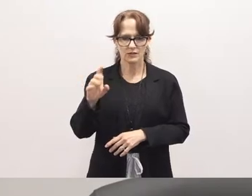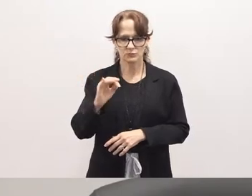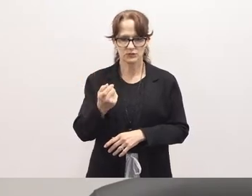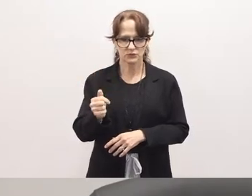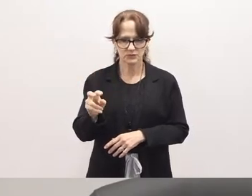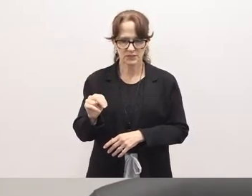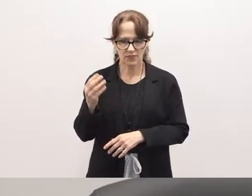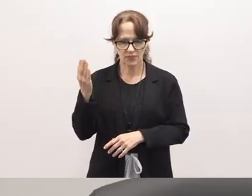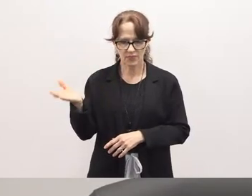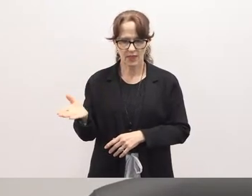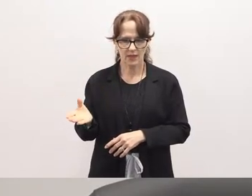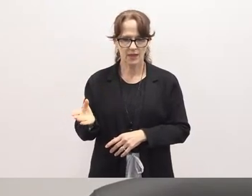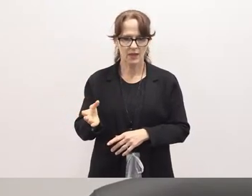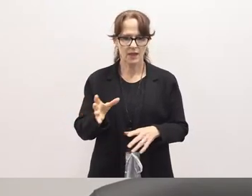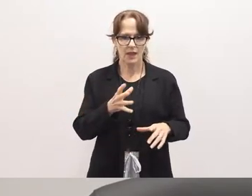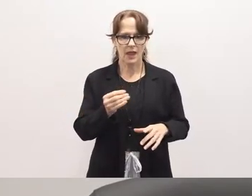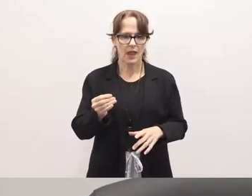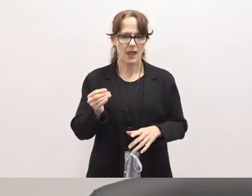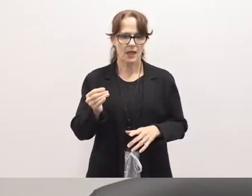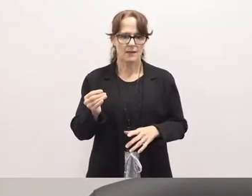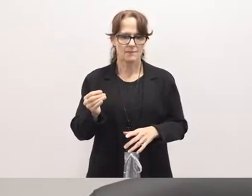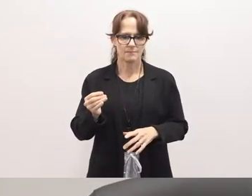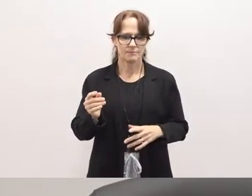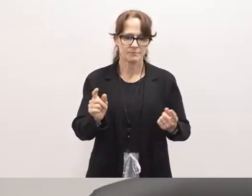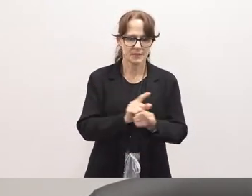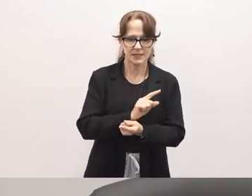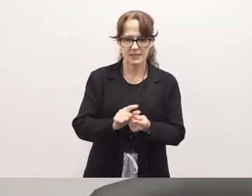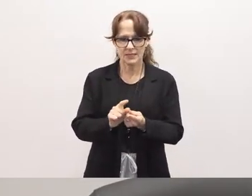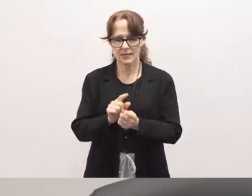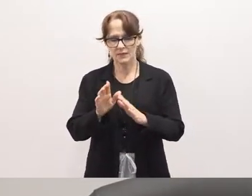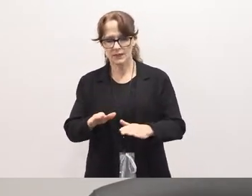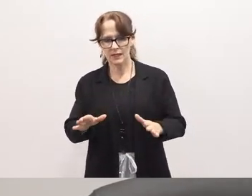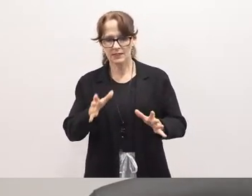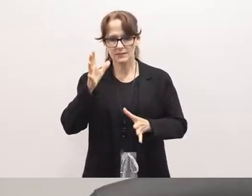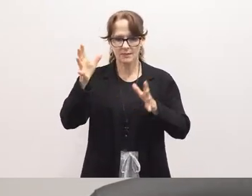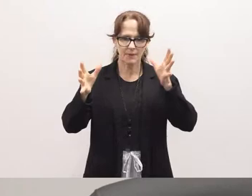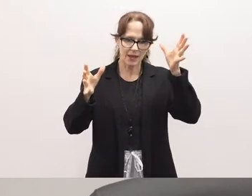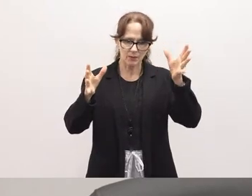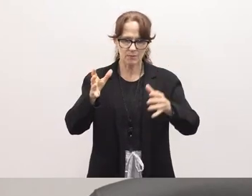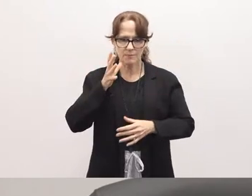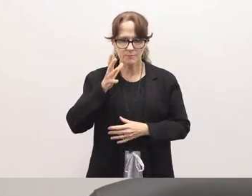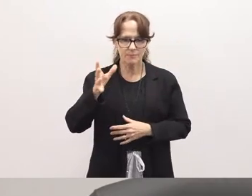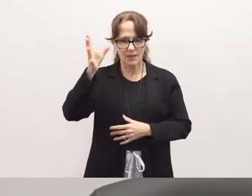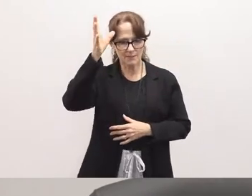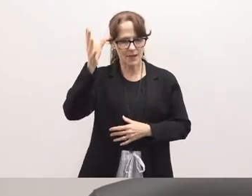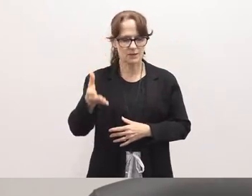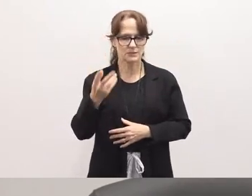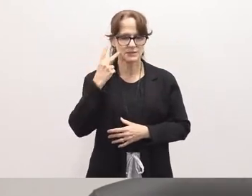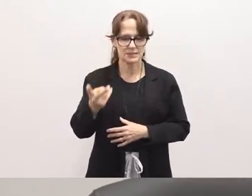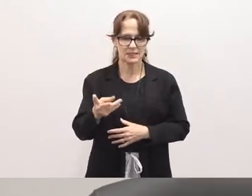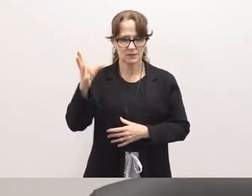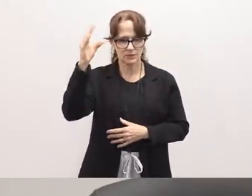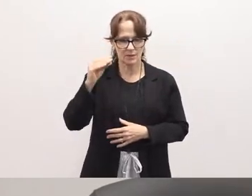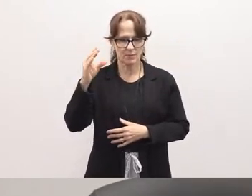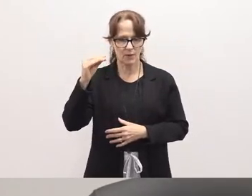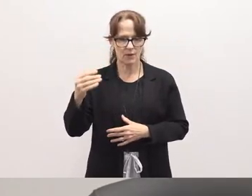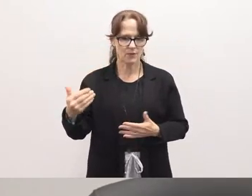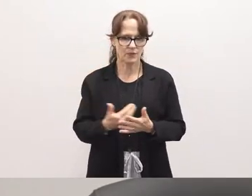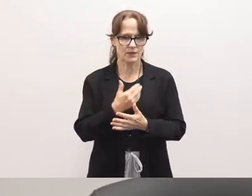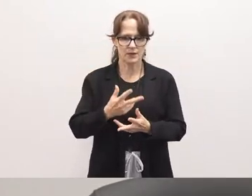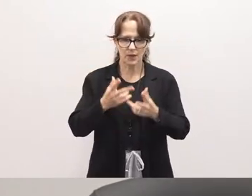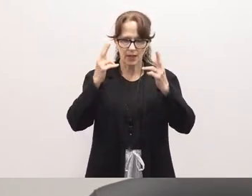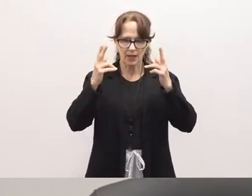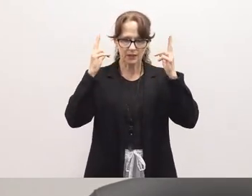and not only greeting the kids and the parents, you know, seeing the boys with their fresh